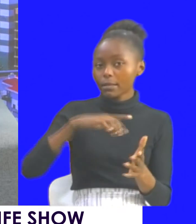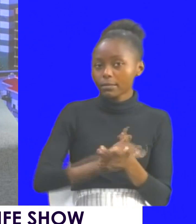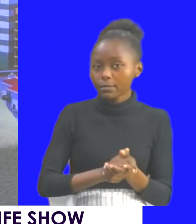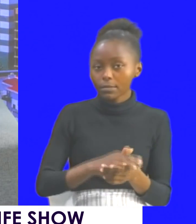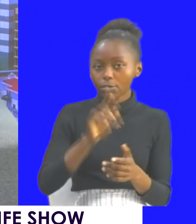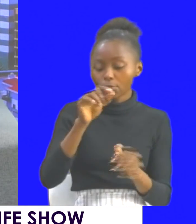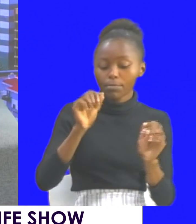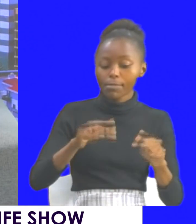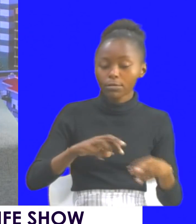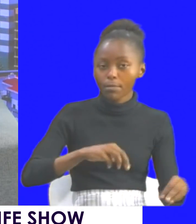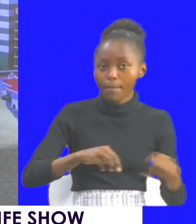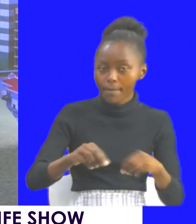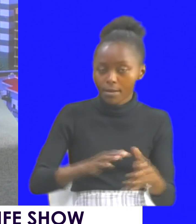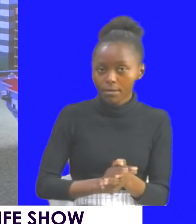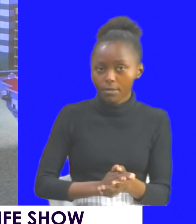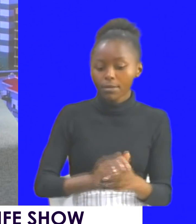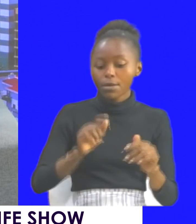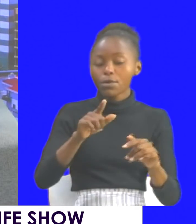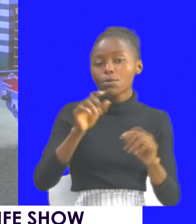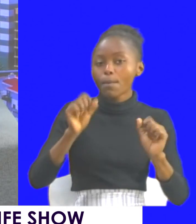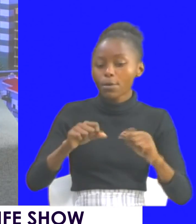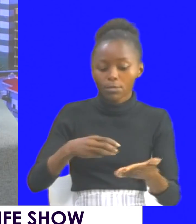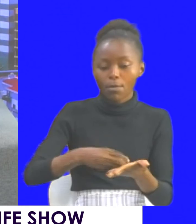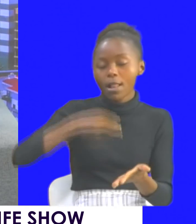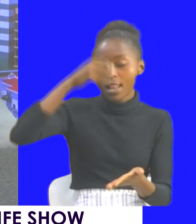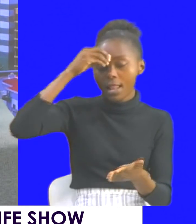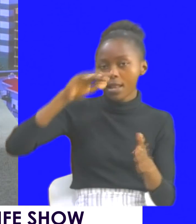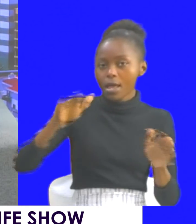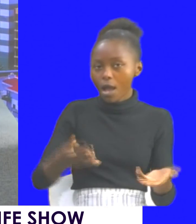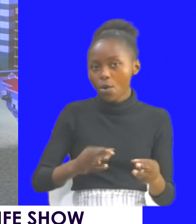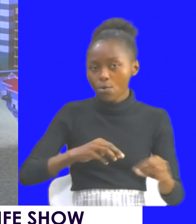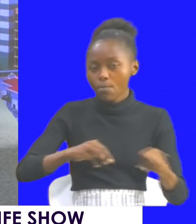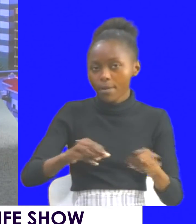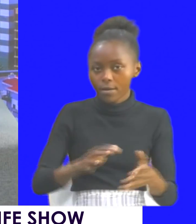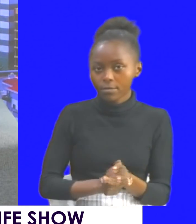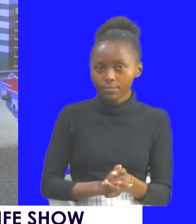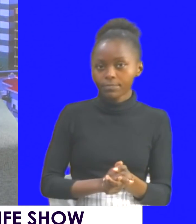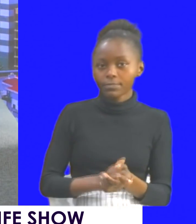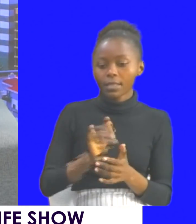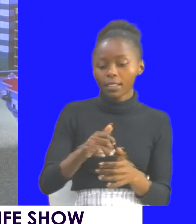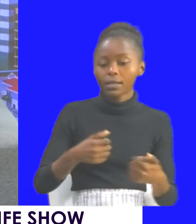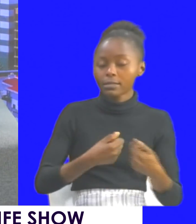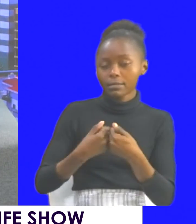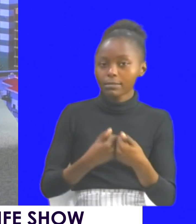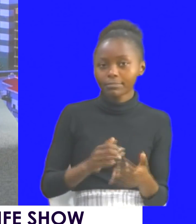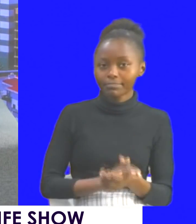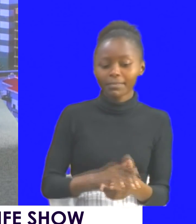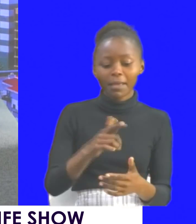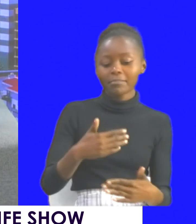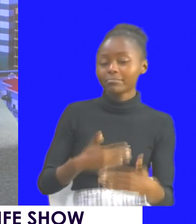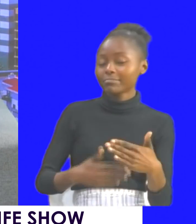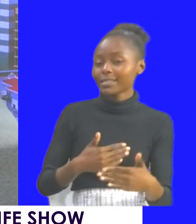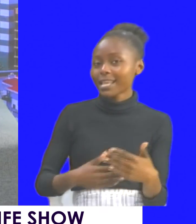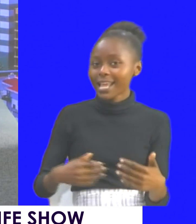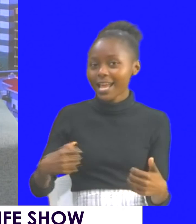You can learn how to manage through your challenge. And I'm about to stop now. I'm talking about